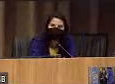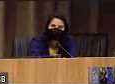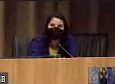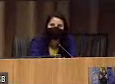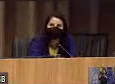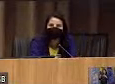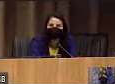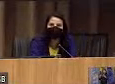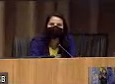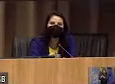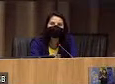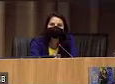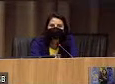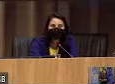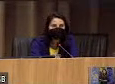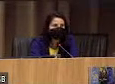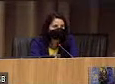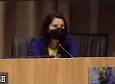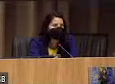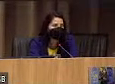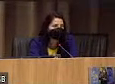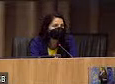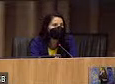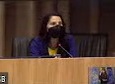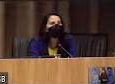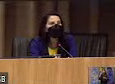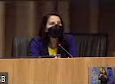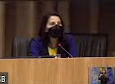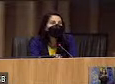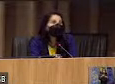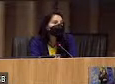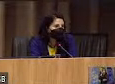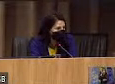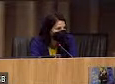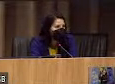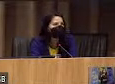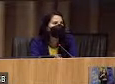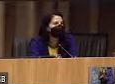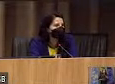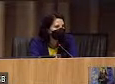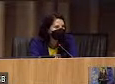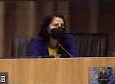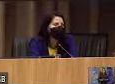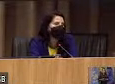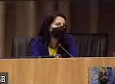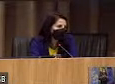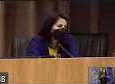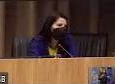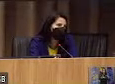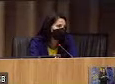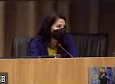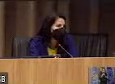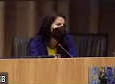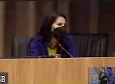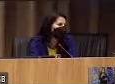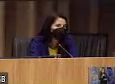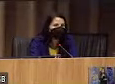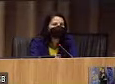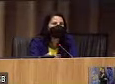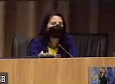in the hospitals. People, they seek for the health services spontaneously because they have